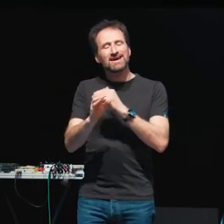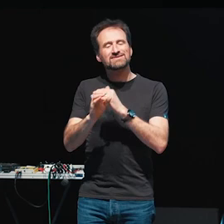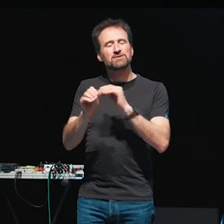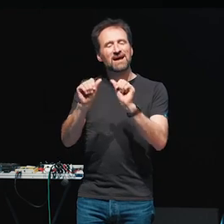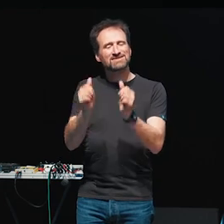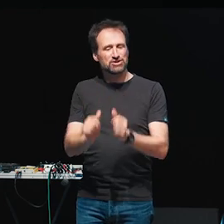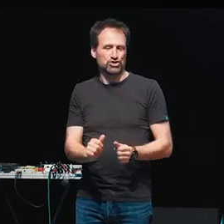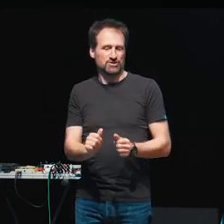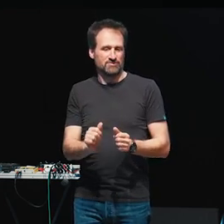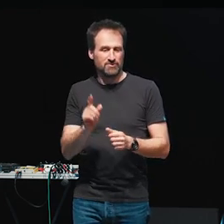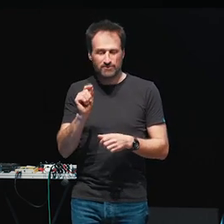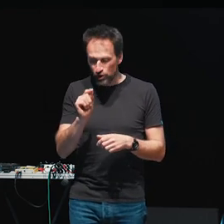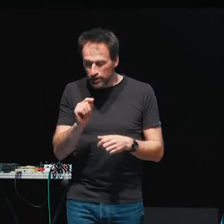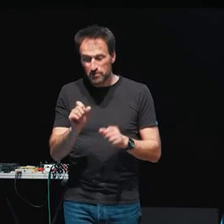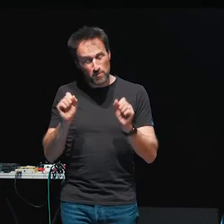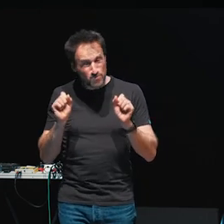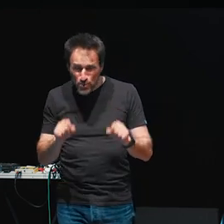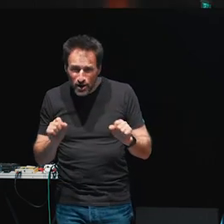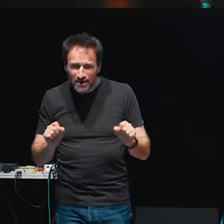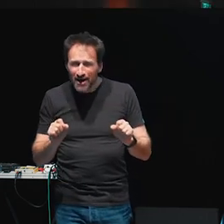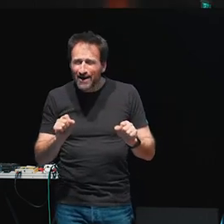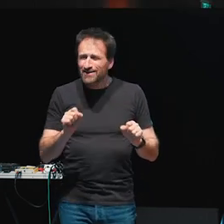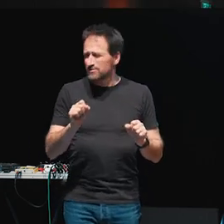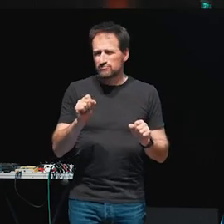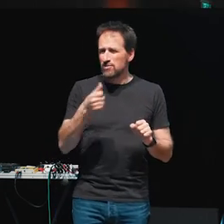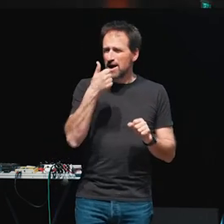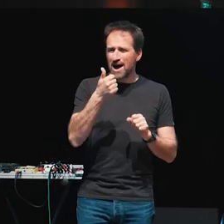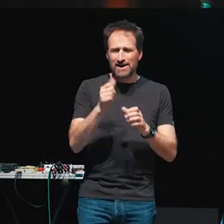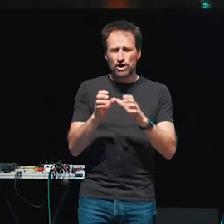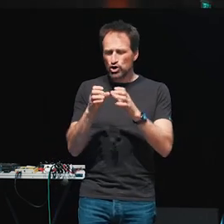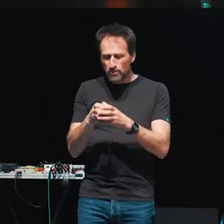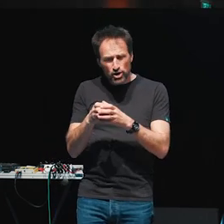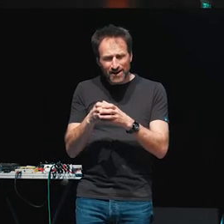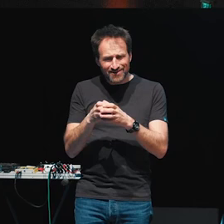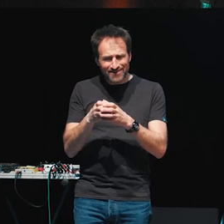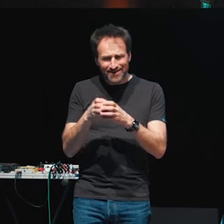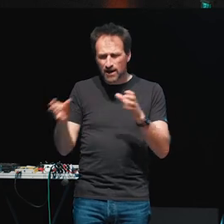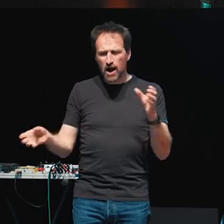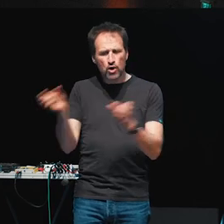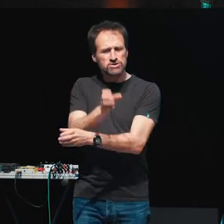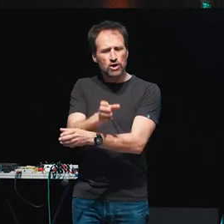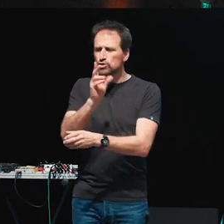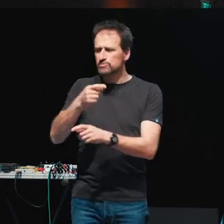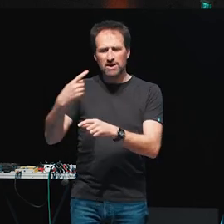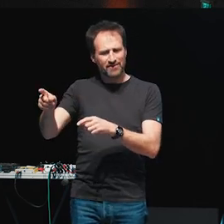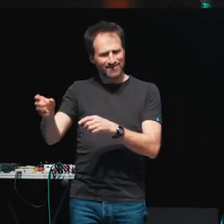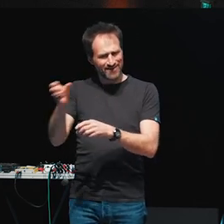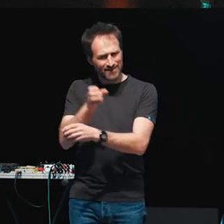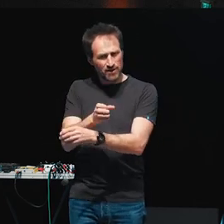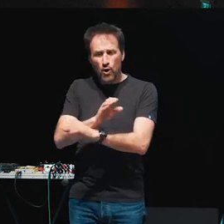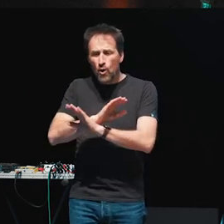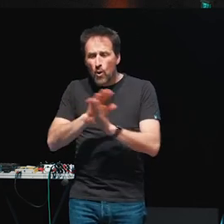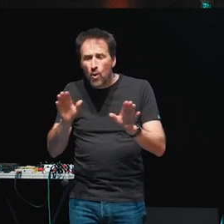power to actually swap one component with another without a lot of